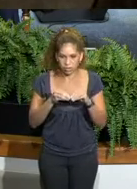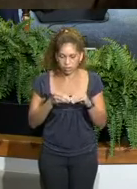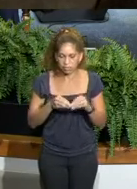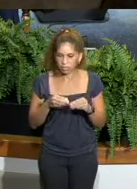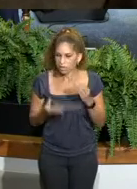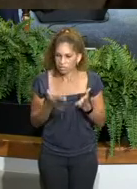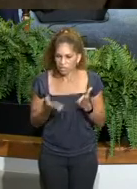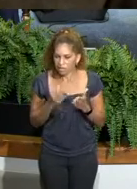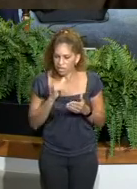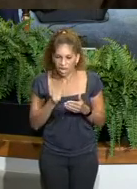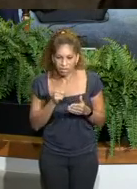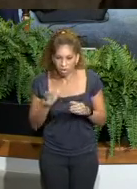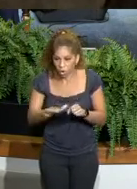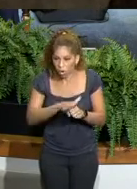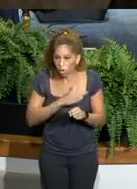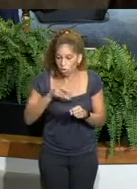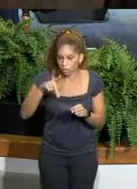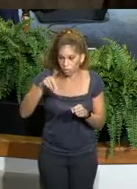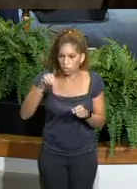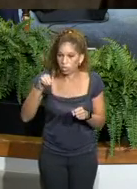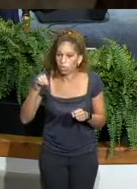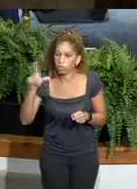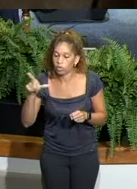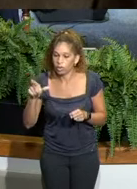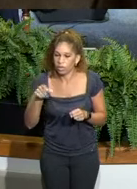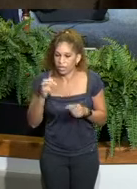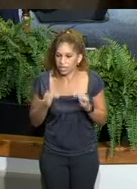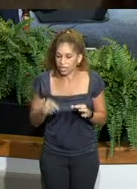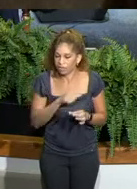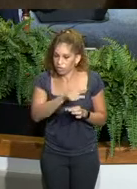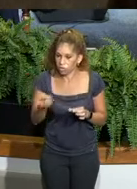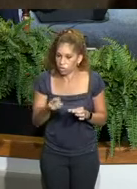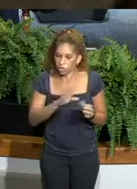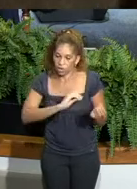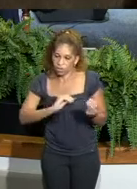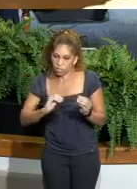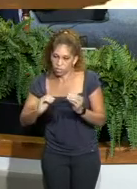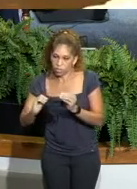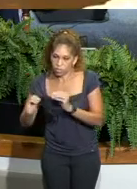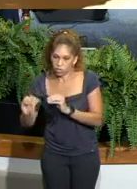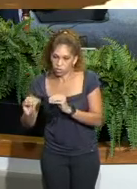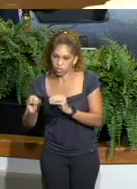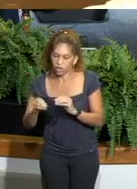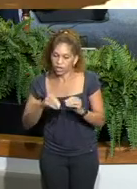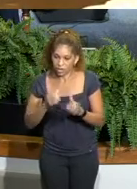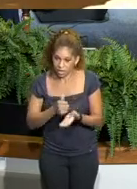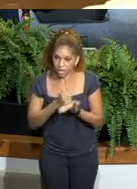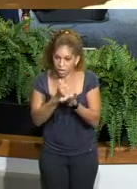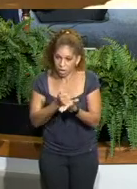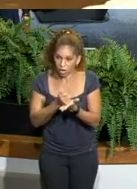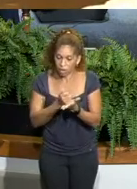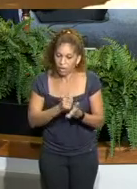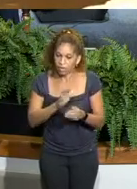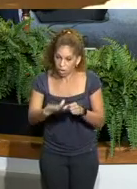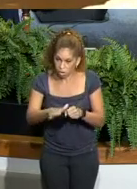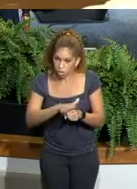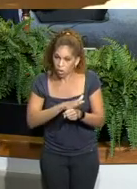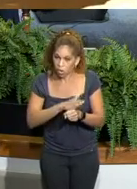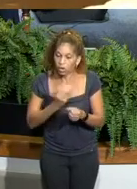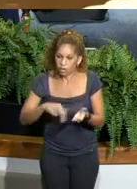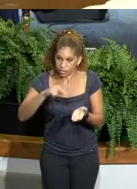be the whole pool, but if you move, it could impact the entire pool situation, yeah, the entire